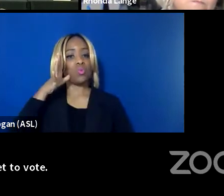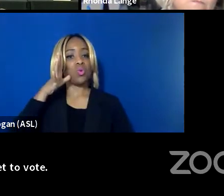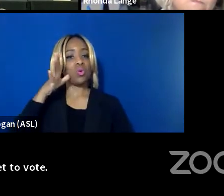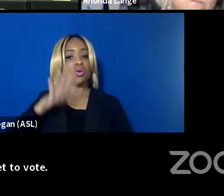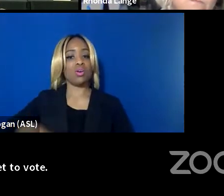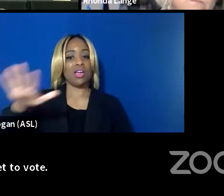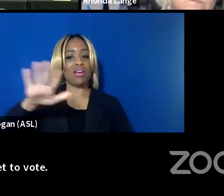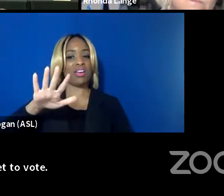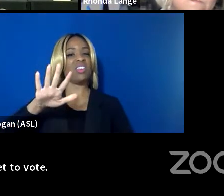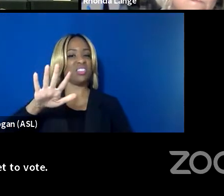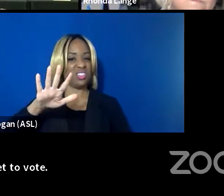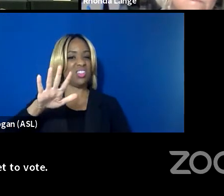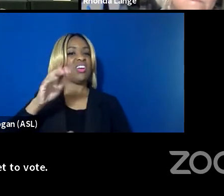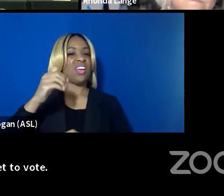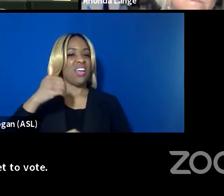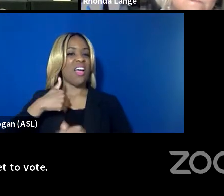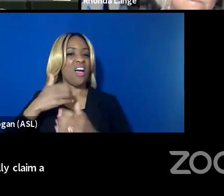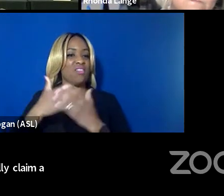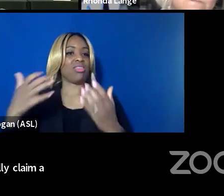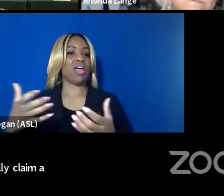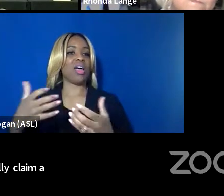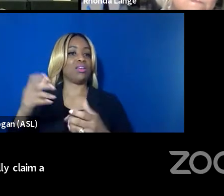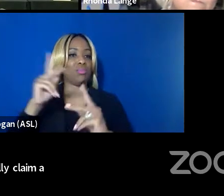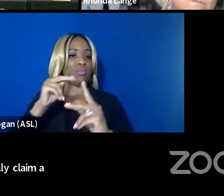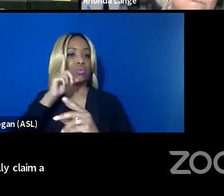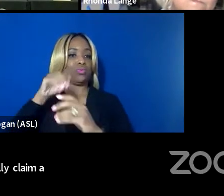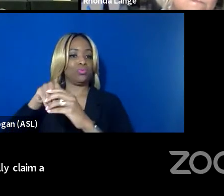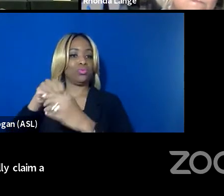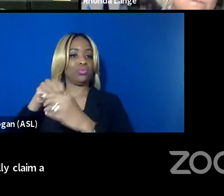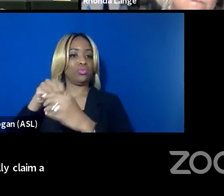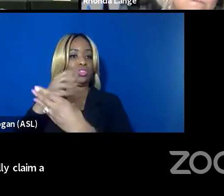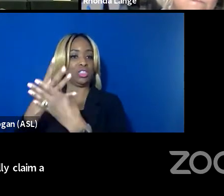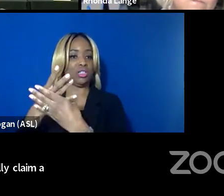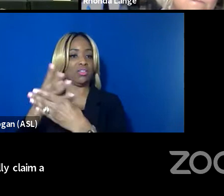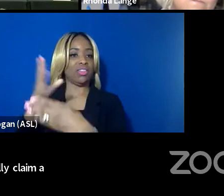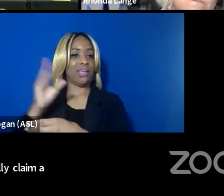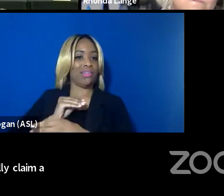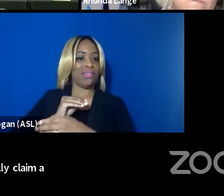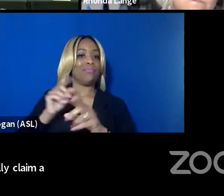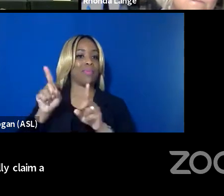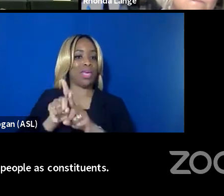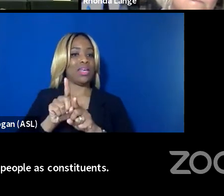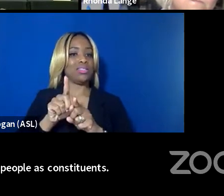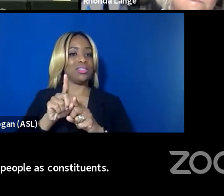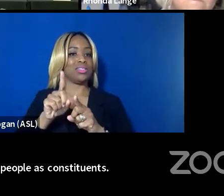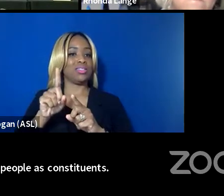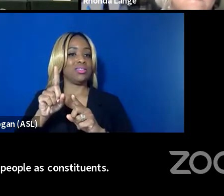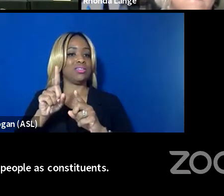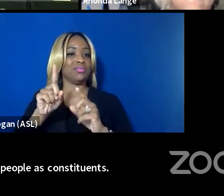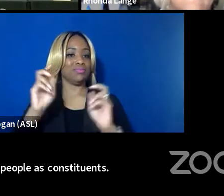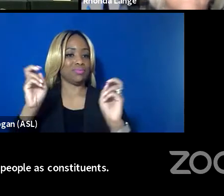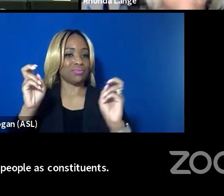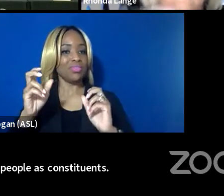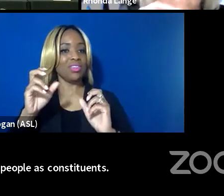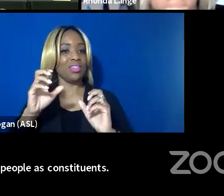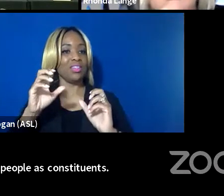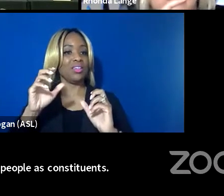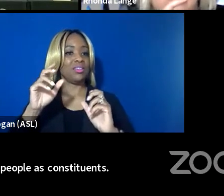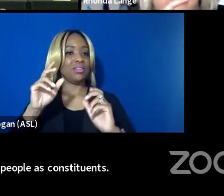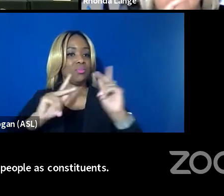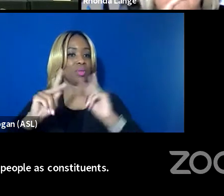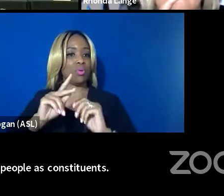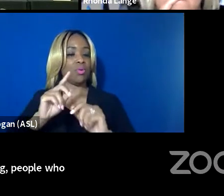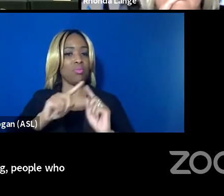a significant number of incarcerated people as constituents. They benefit from housing people who have no voice in their